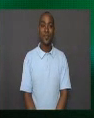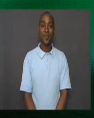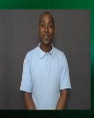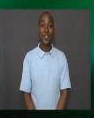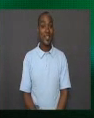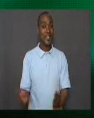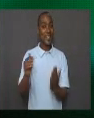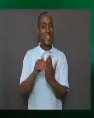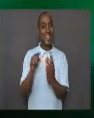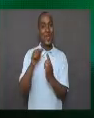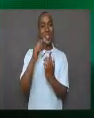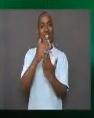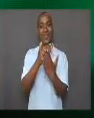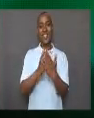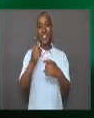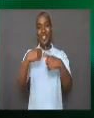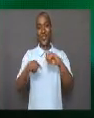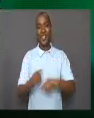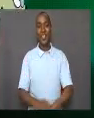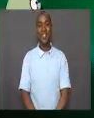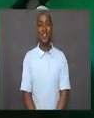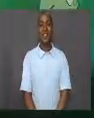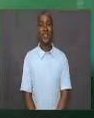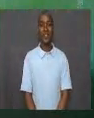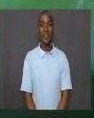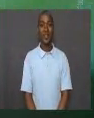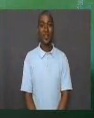Let's get back to our lesson.